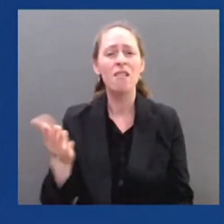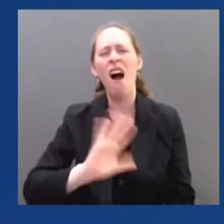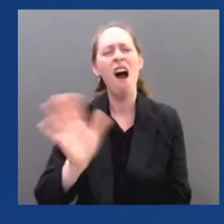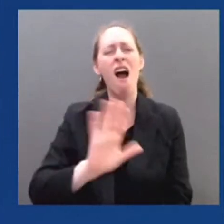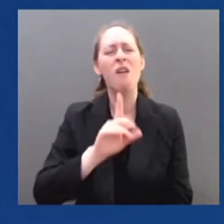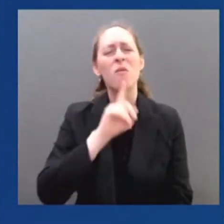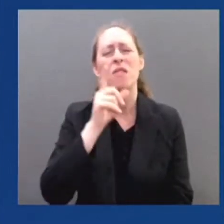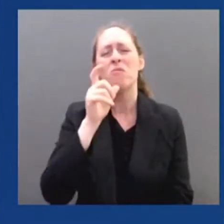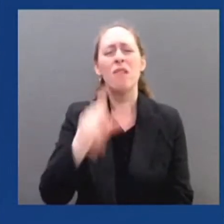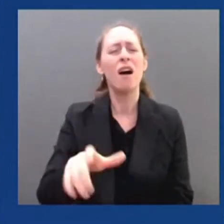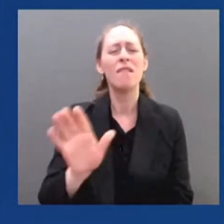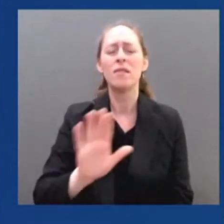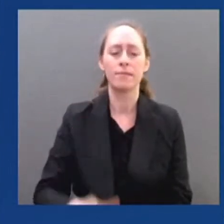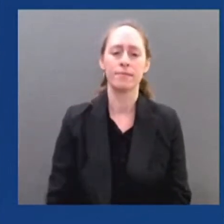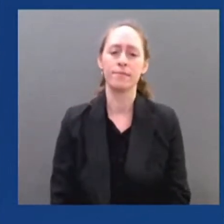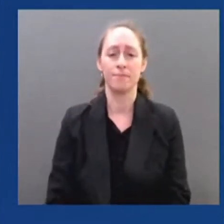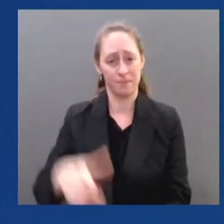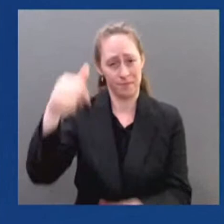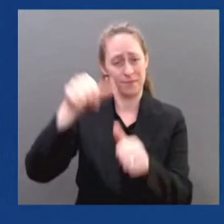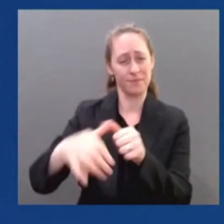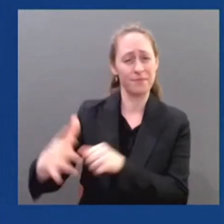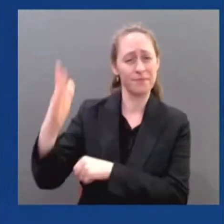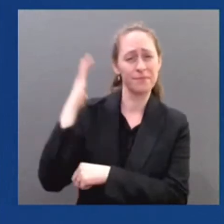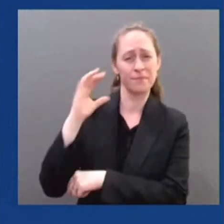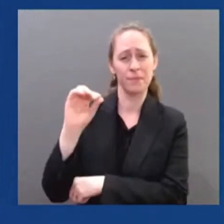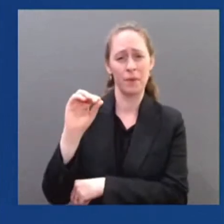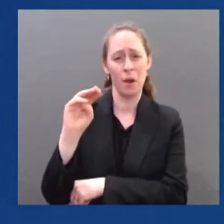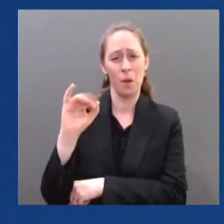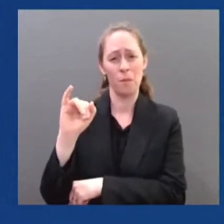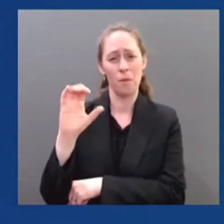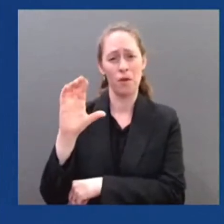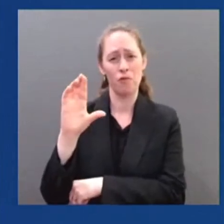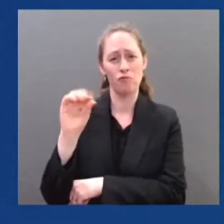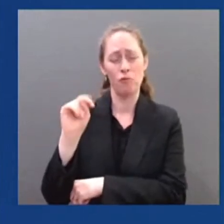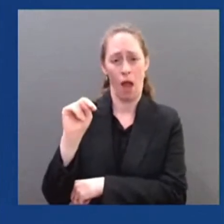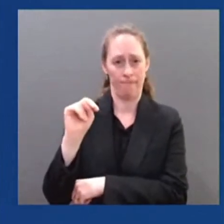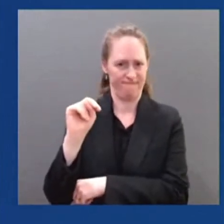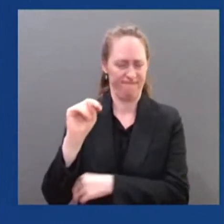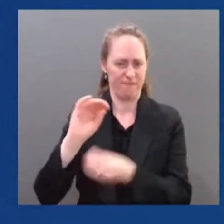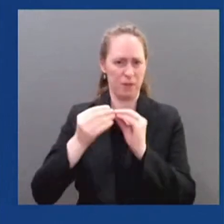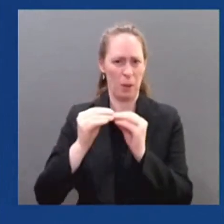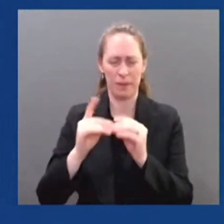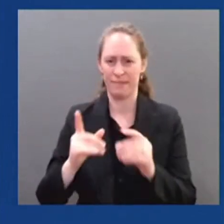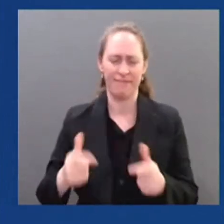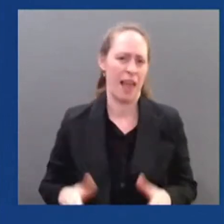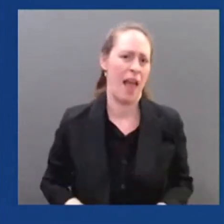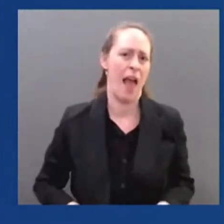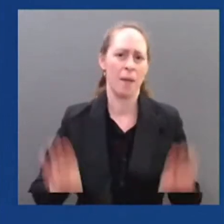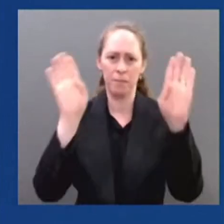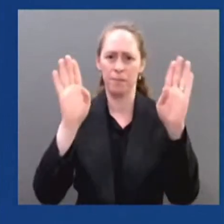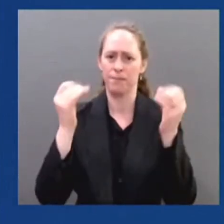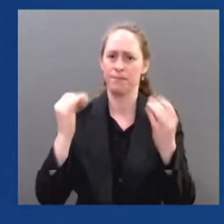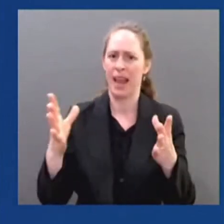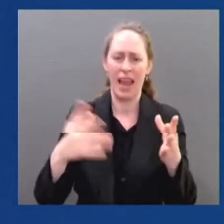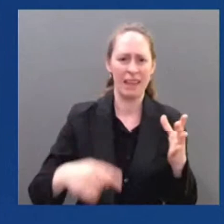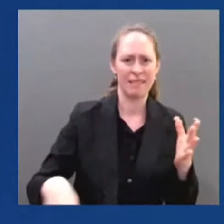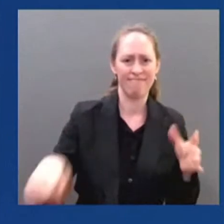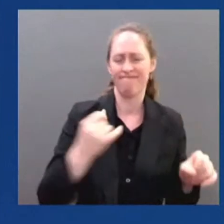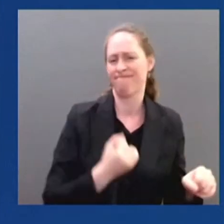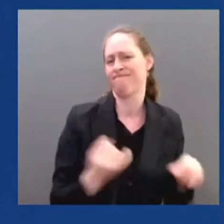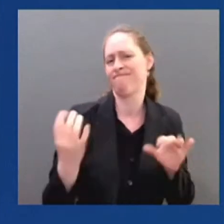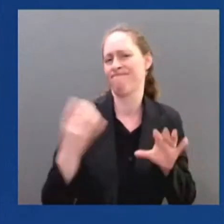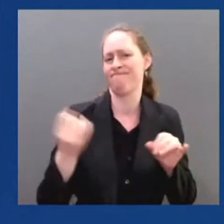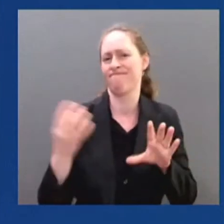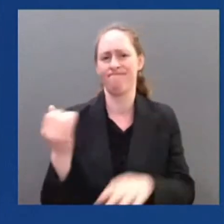COVID-19 cases in children and the highest hospitalization rates in children than at any other point during this pandemic, especially among